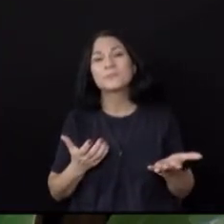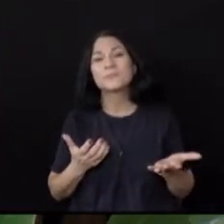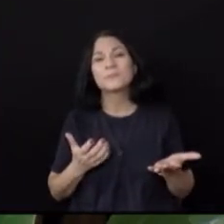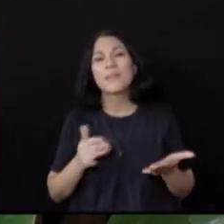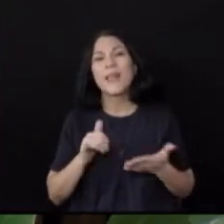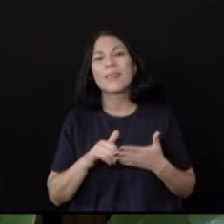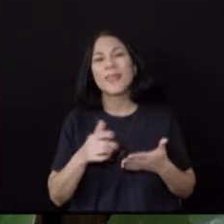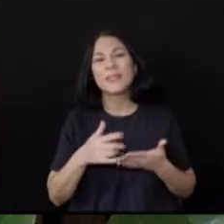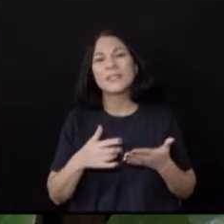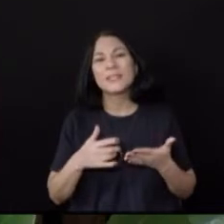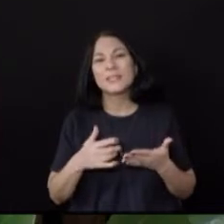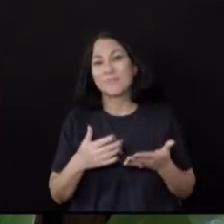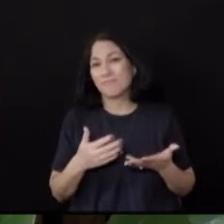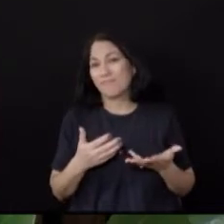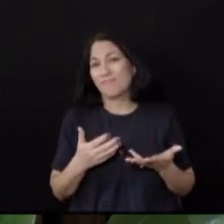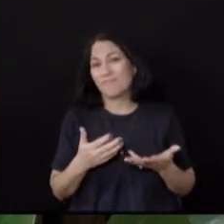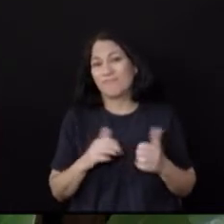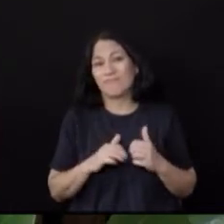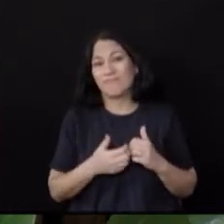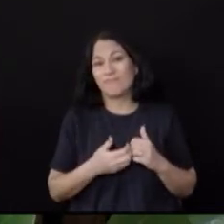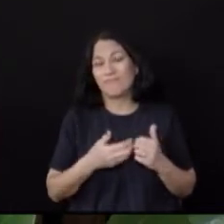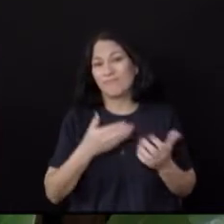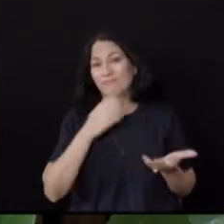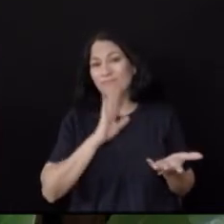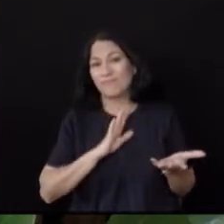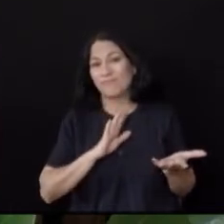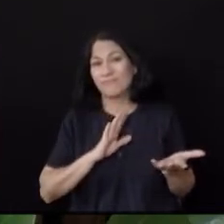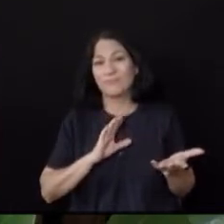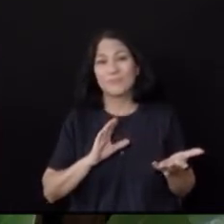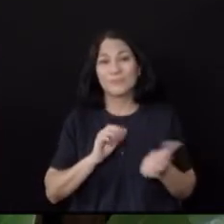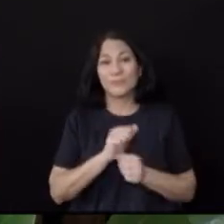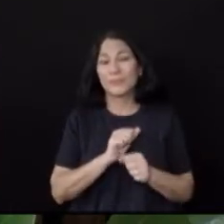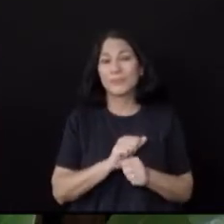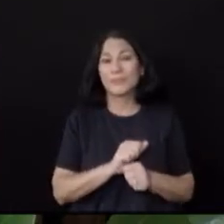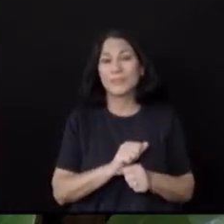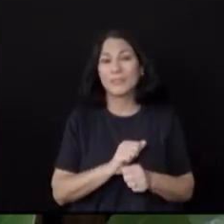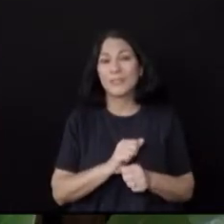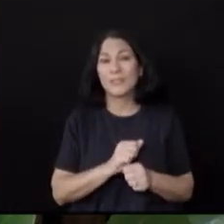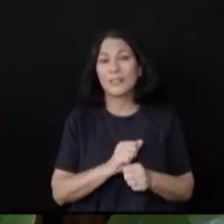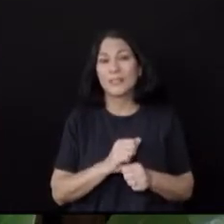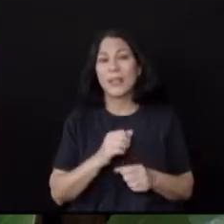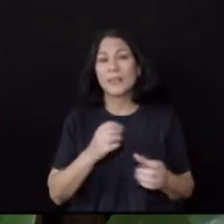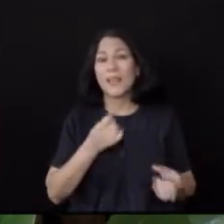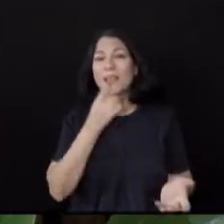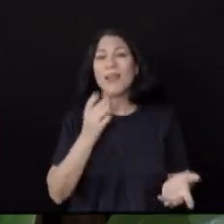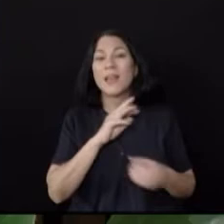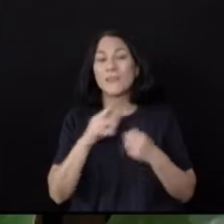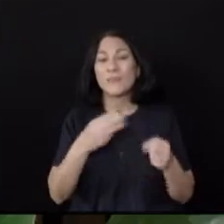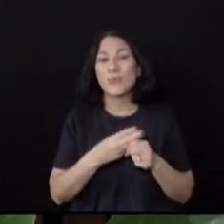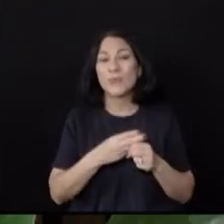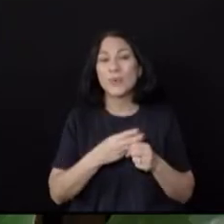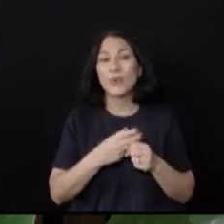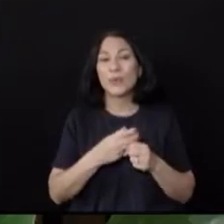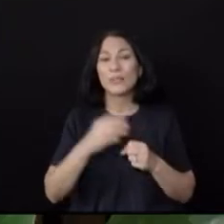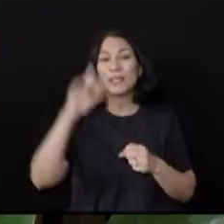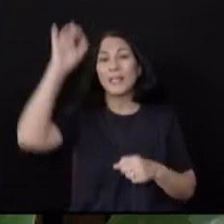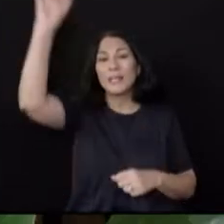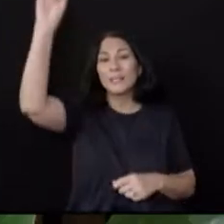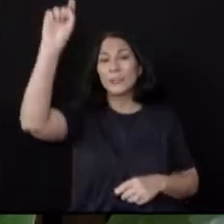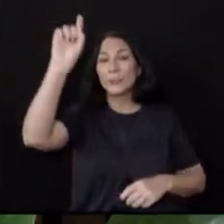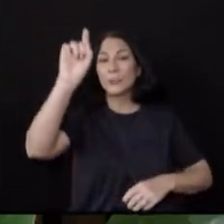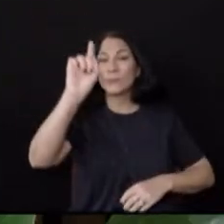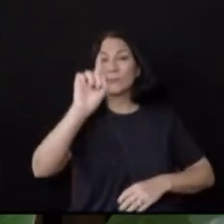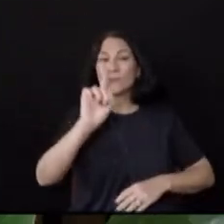that's what God does in the person and work of Jesus Christ. As the light of the world, we sing it, he stepped down